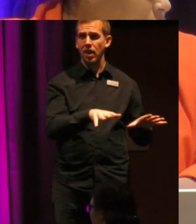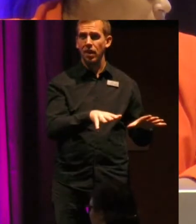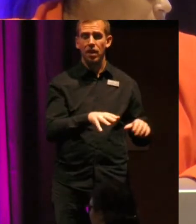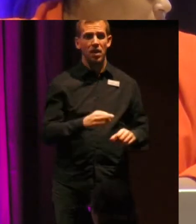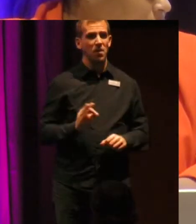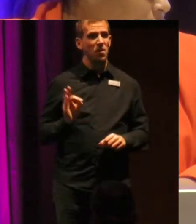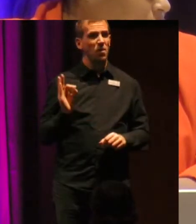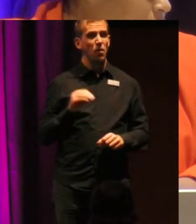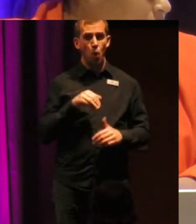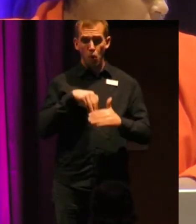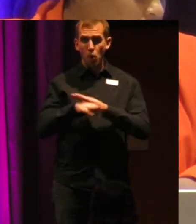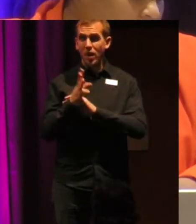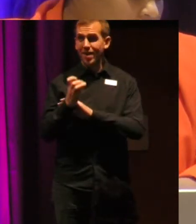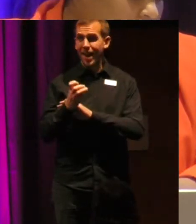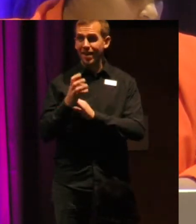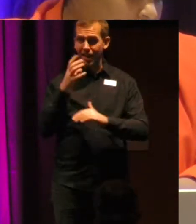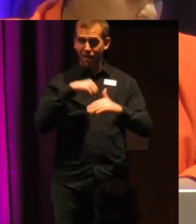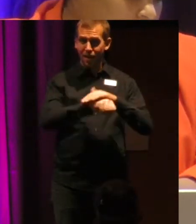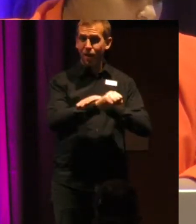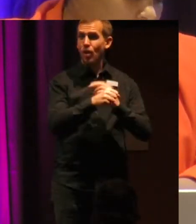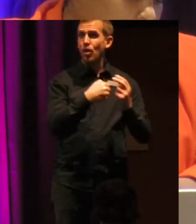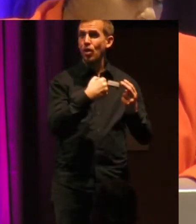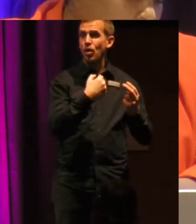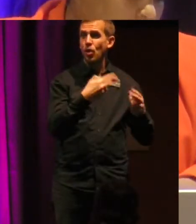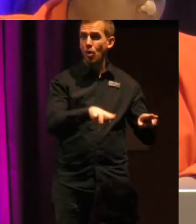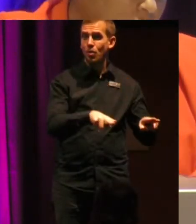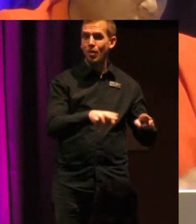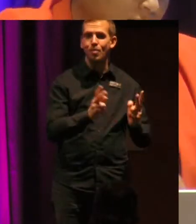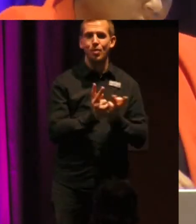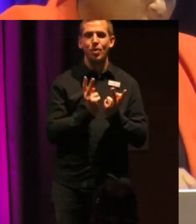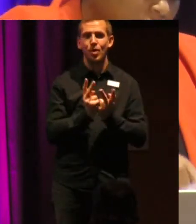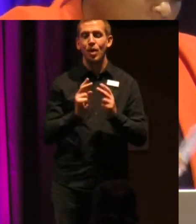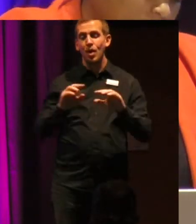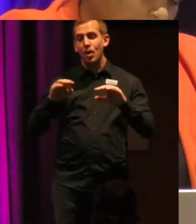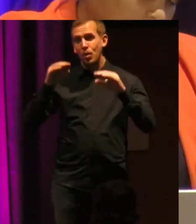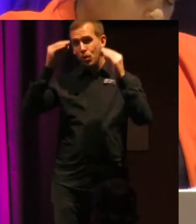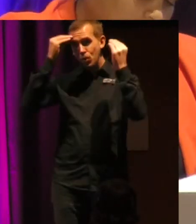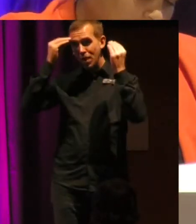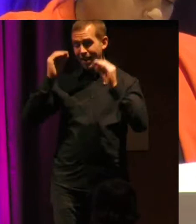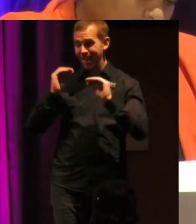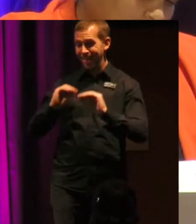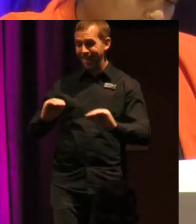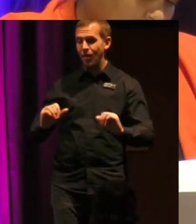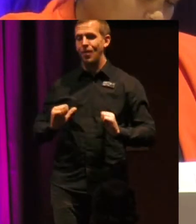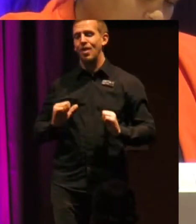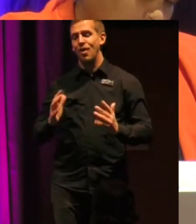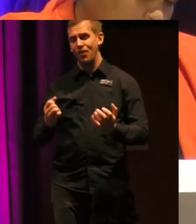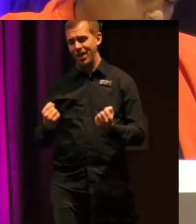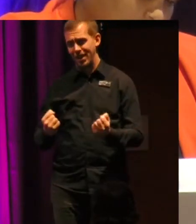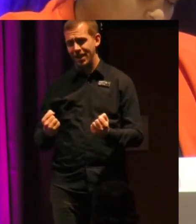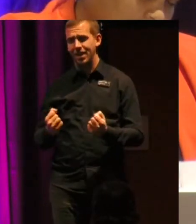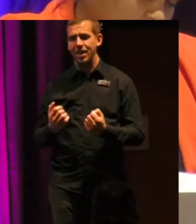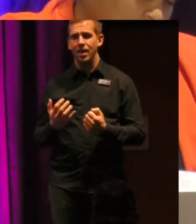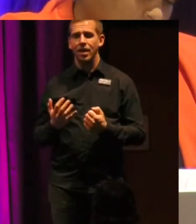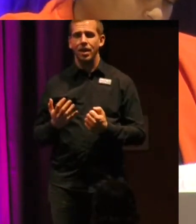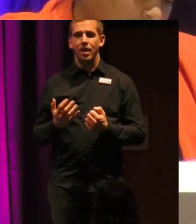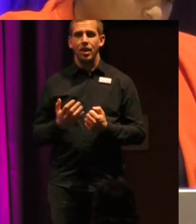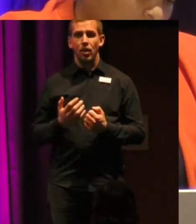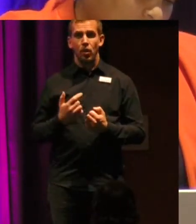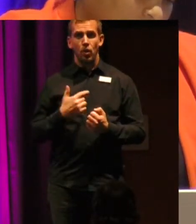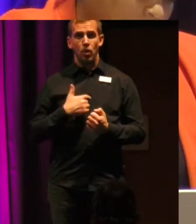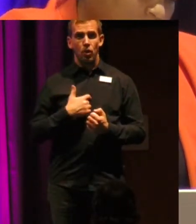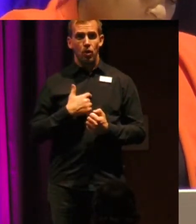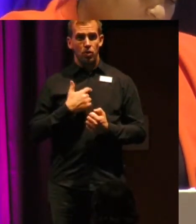very few under 30. So yeah, education is of course very important, and I think it's actually quite